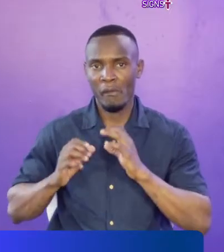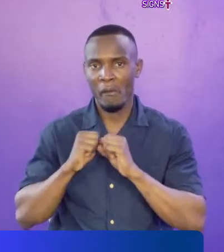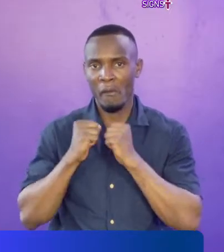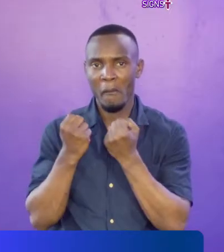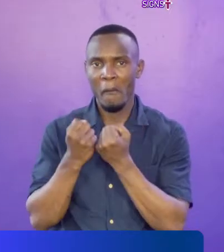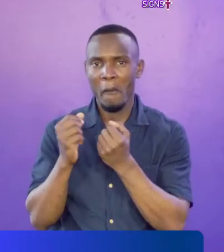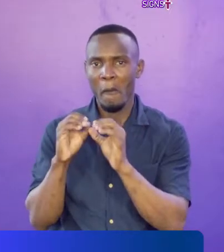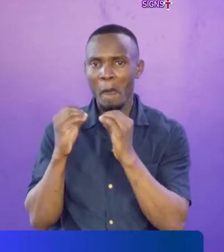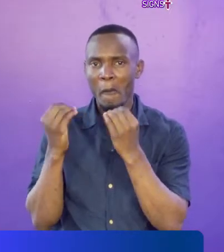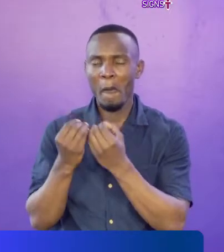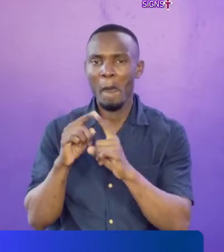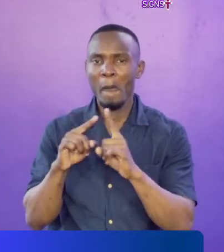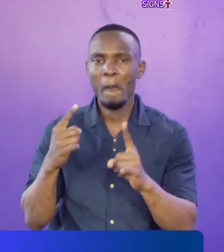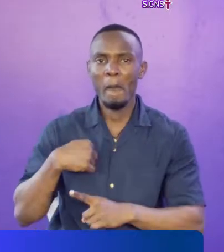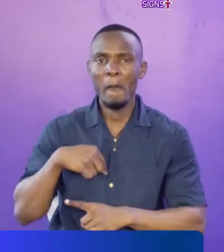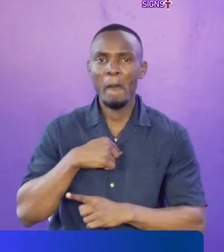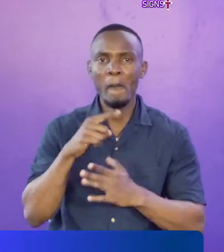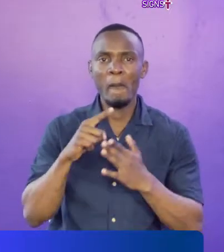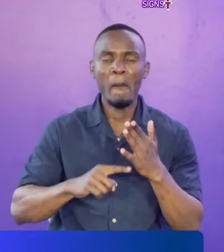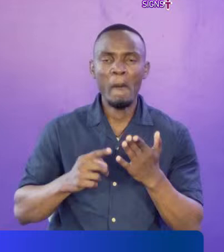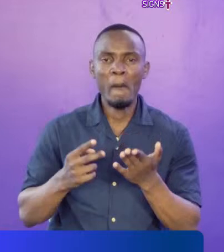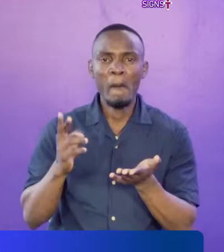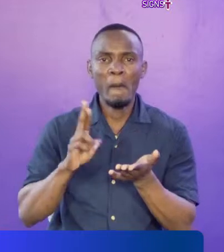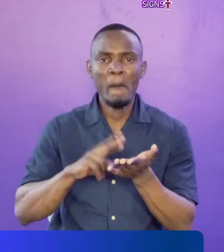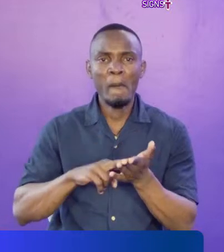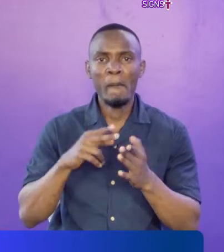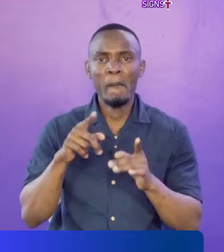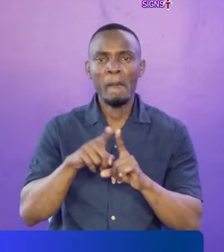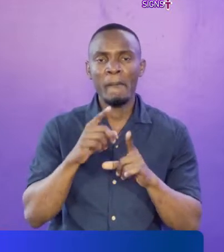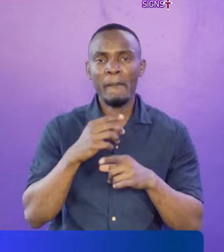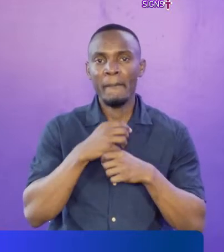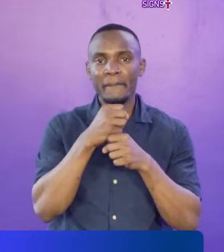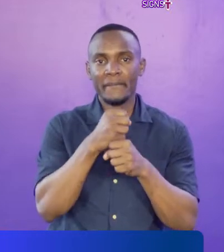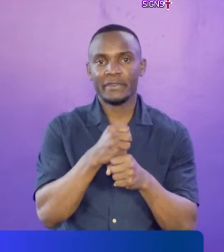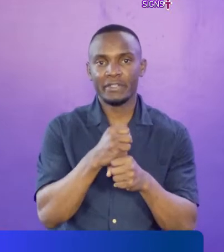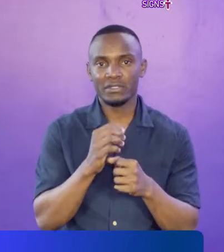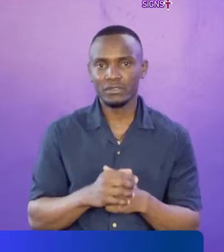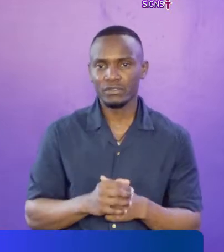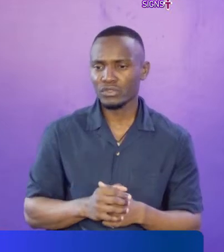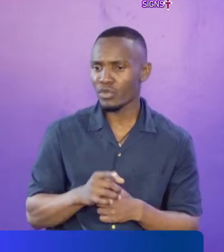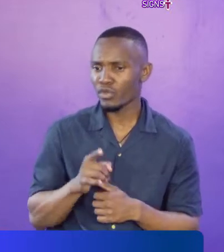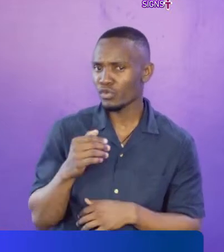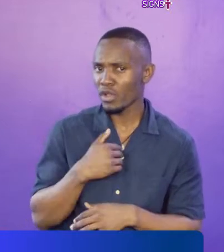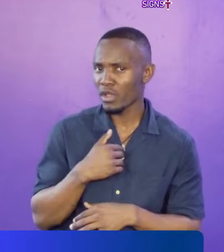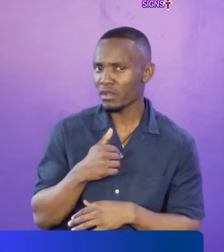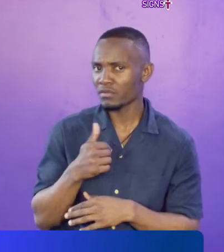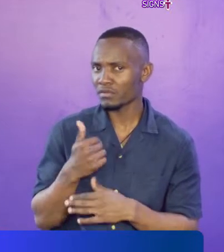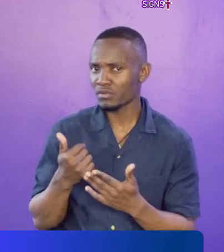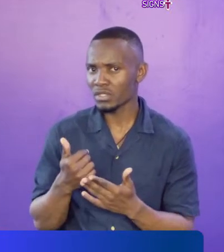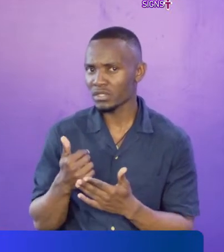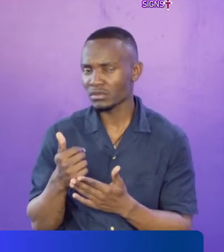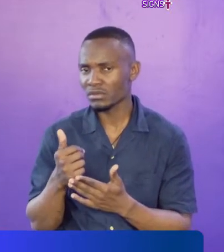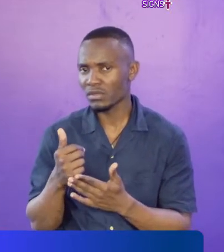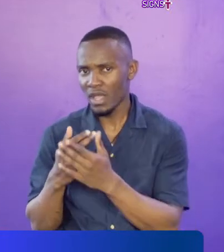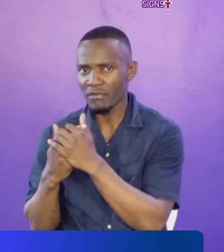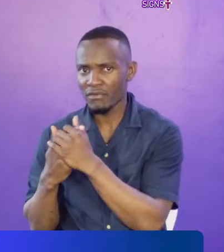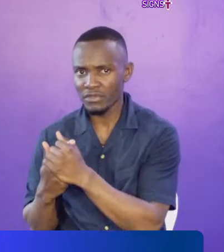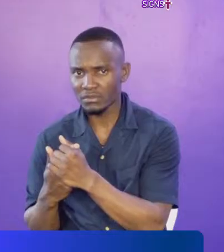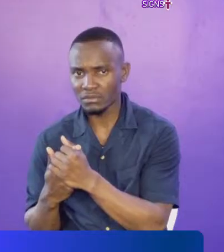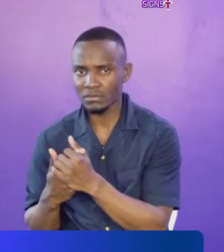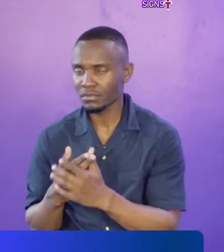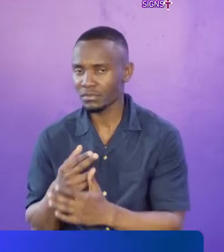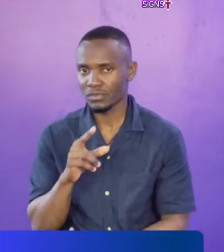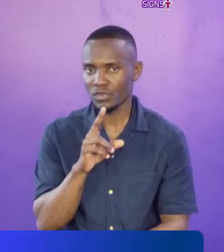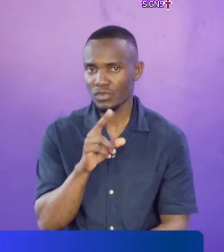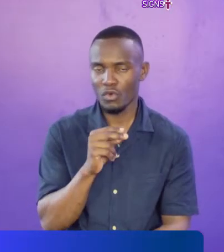as a trustee. So you have affiliates. No, it's led by a CEO, Yeah. and